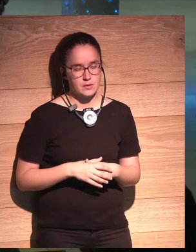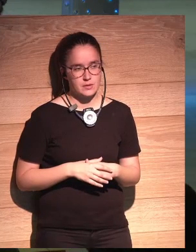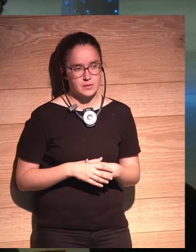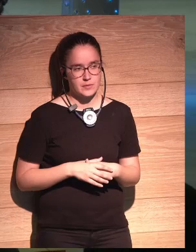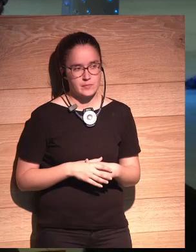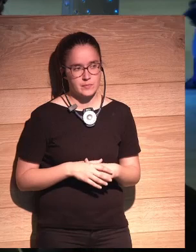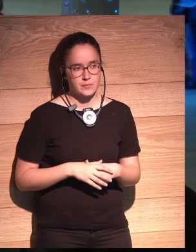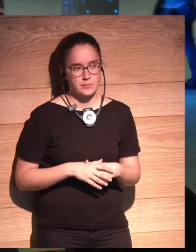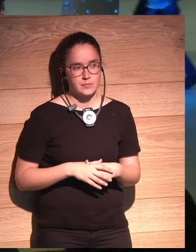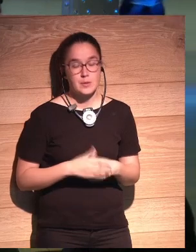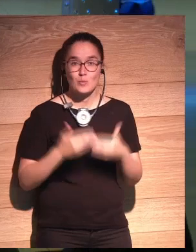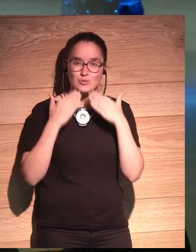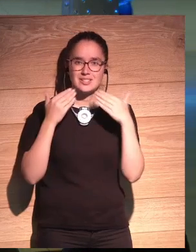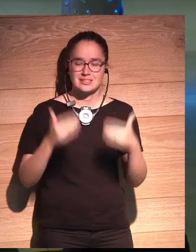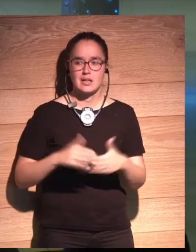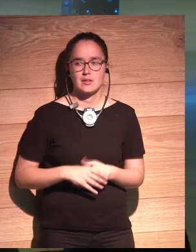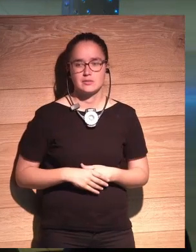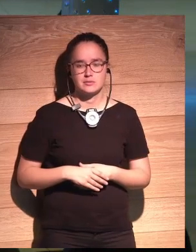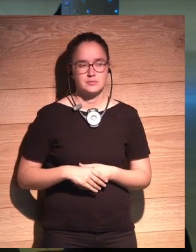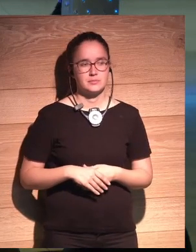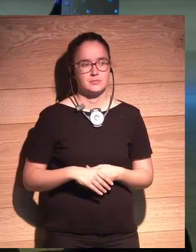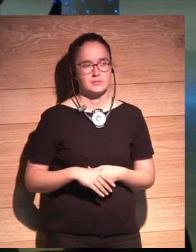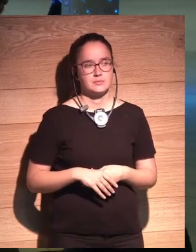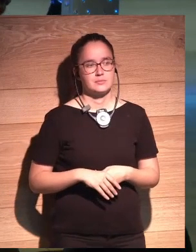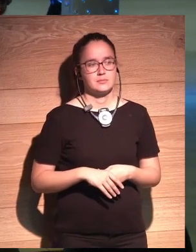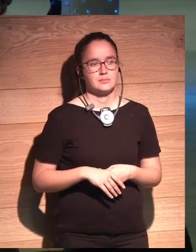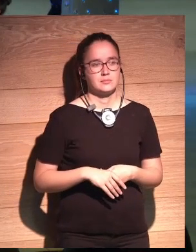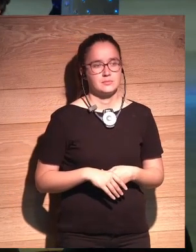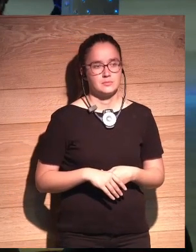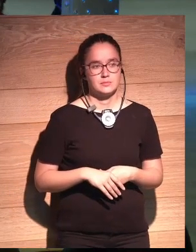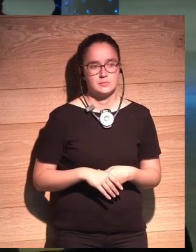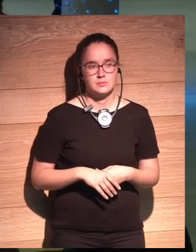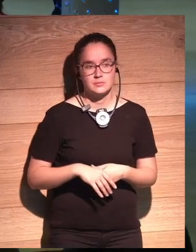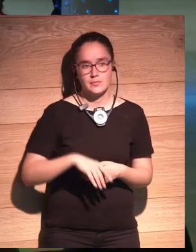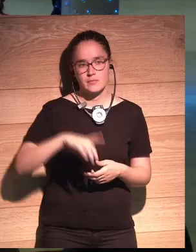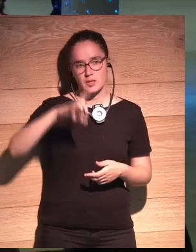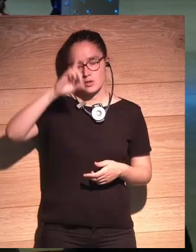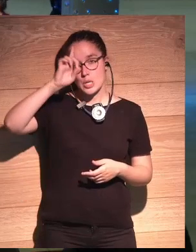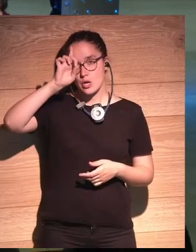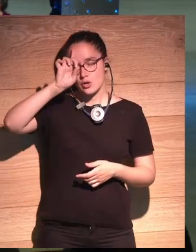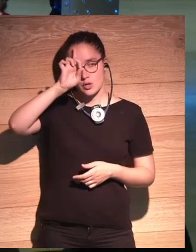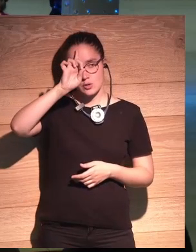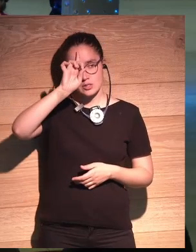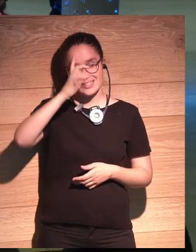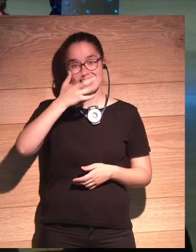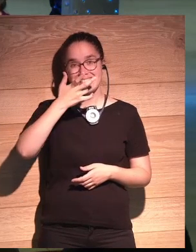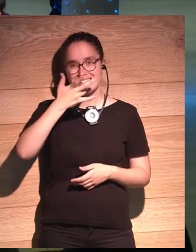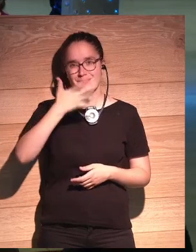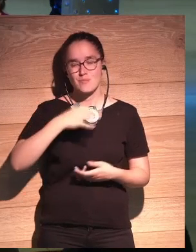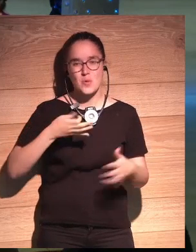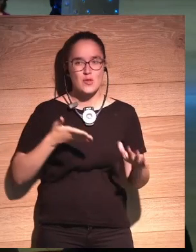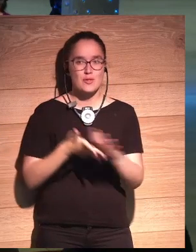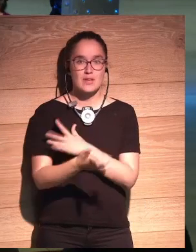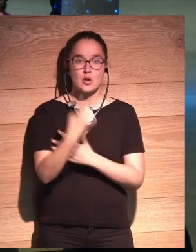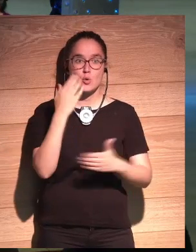Thank you. Well, I don't know if I can define one moment